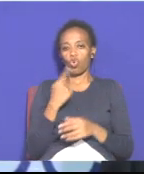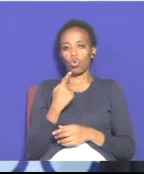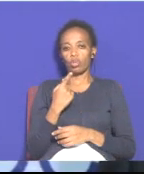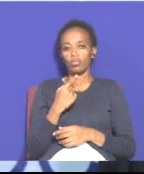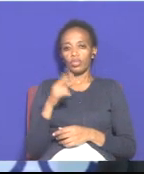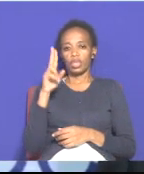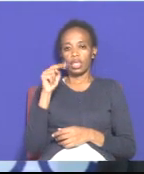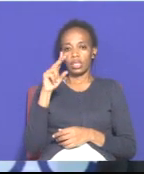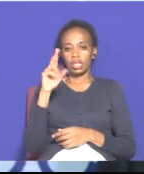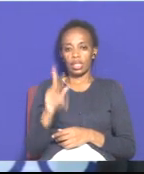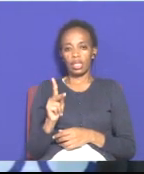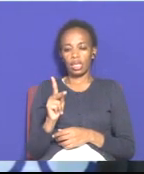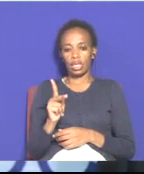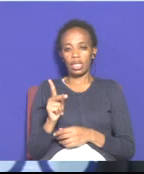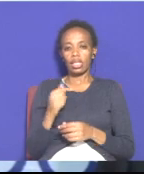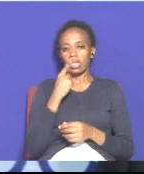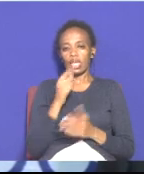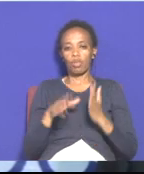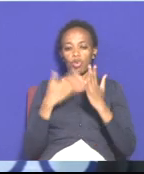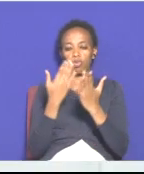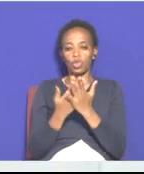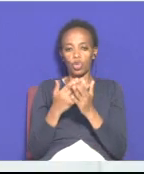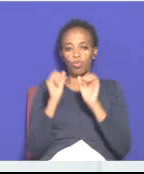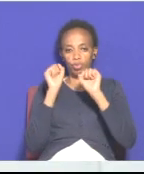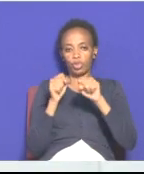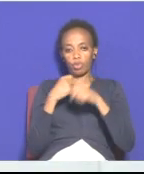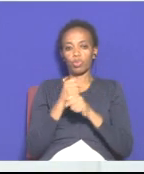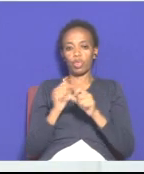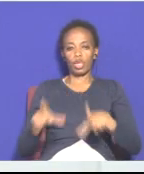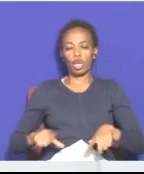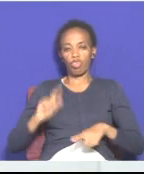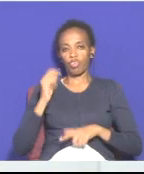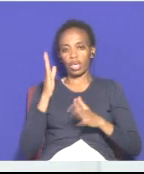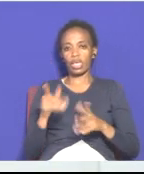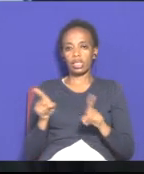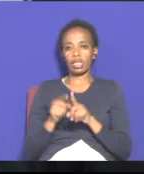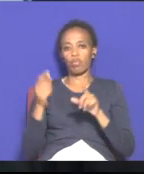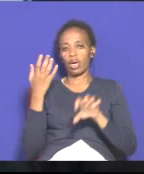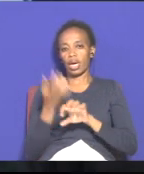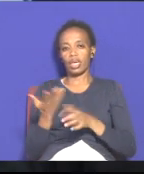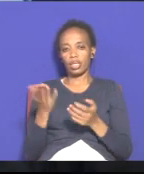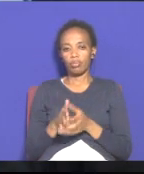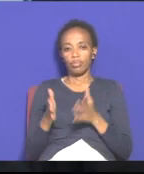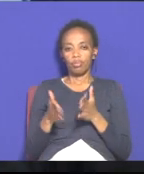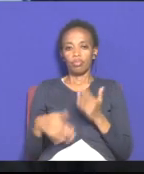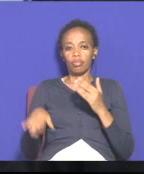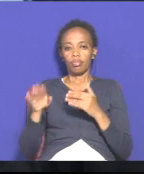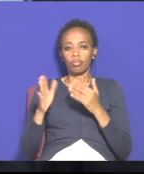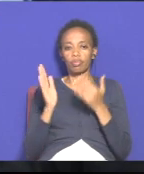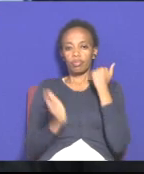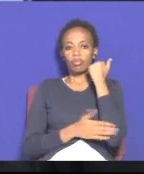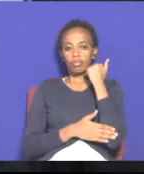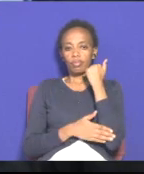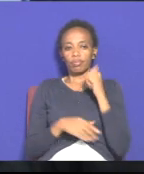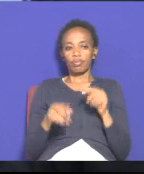The NCCK Secretary General said the proposals are more likely to make the lives of Kenyans even worse. This is unfortunate,